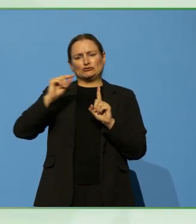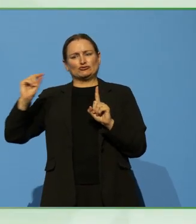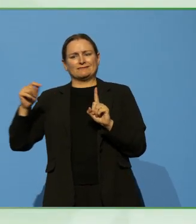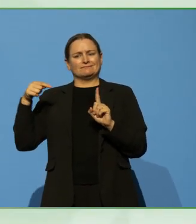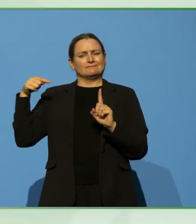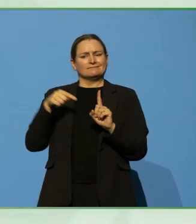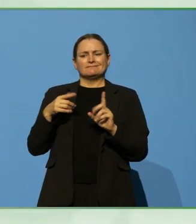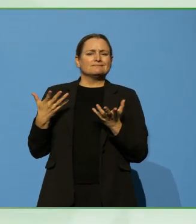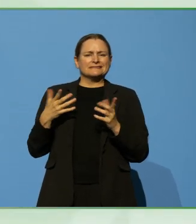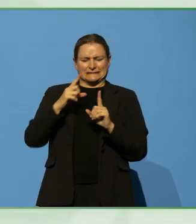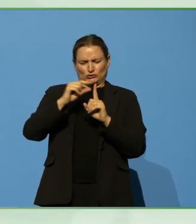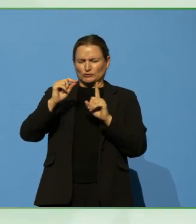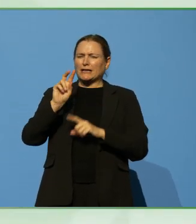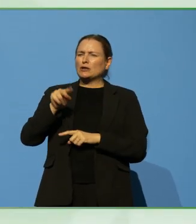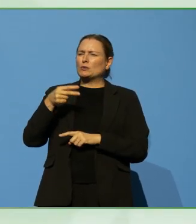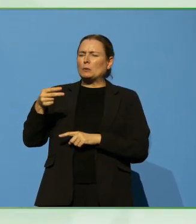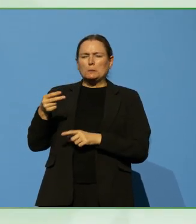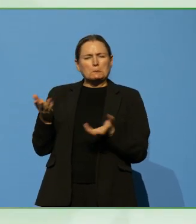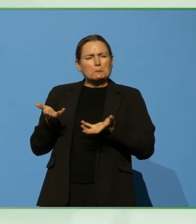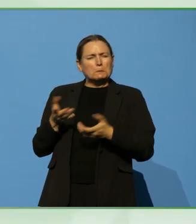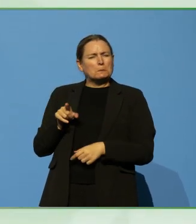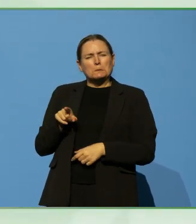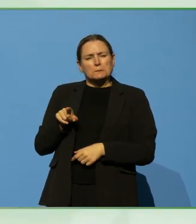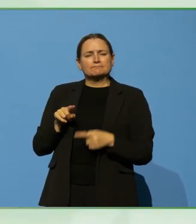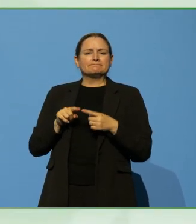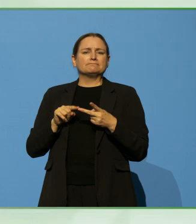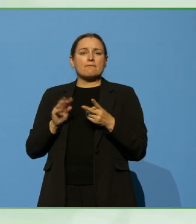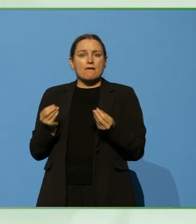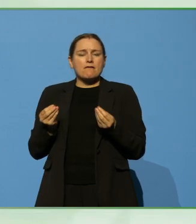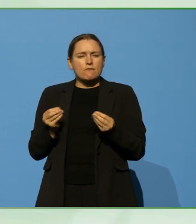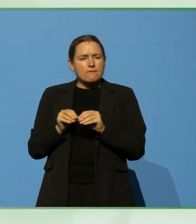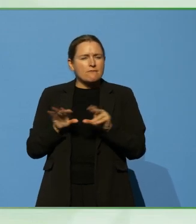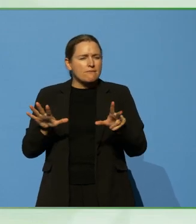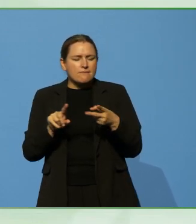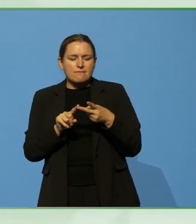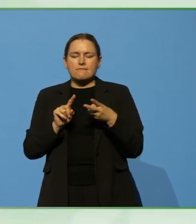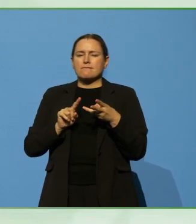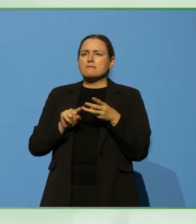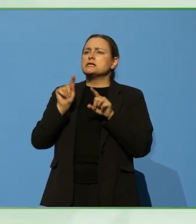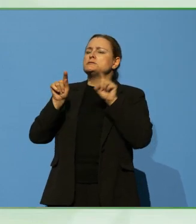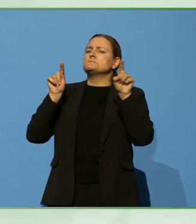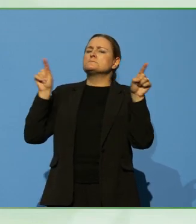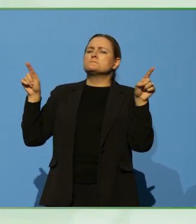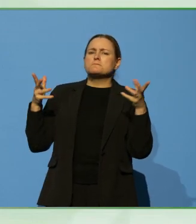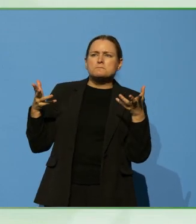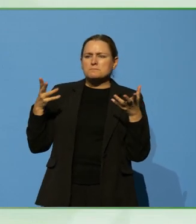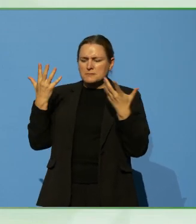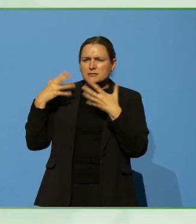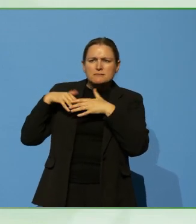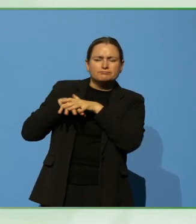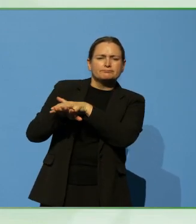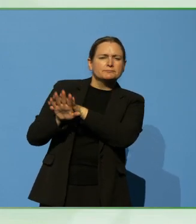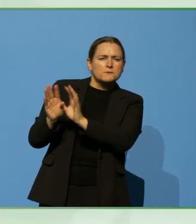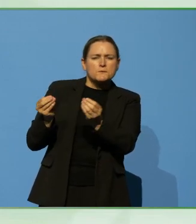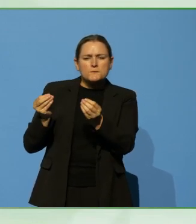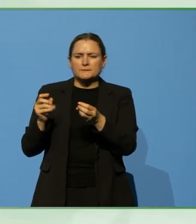what it is. We're going to share best practices, understand what's working well in different markets, understand the roles of banks in